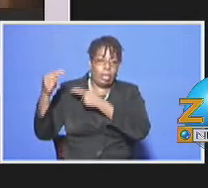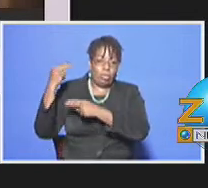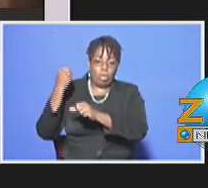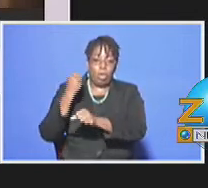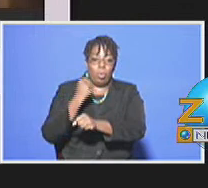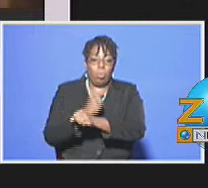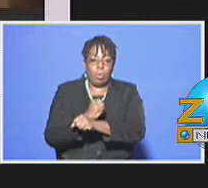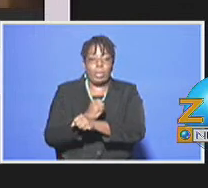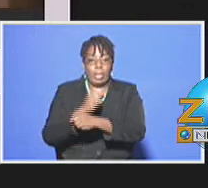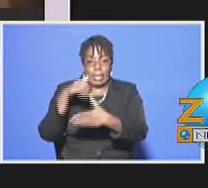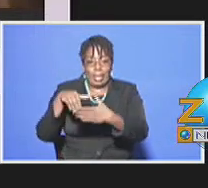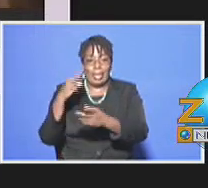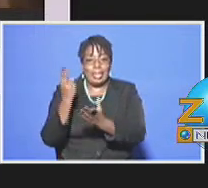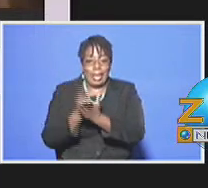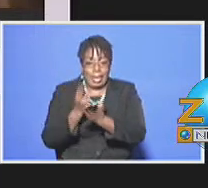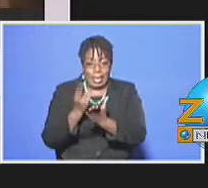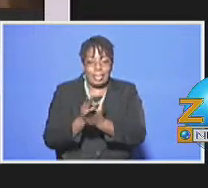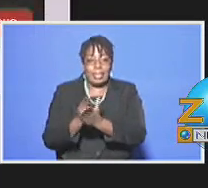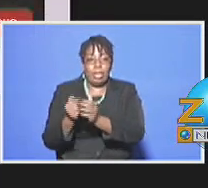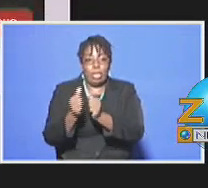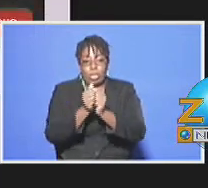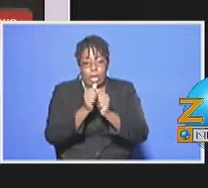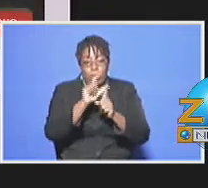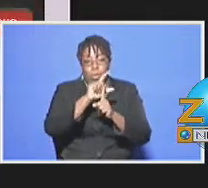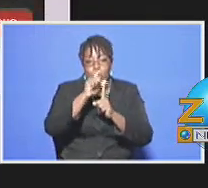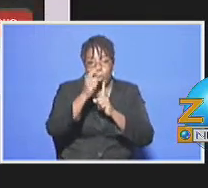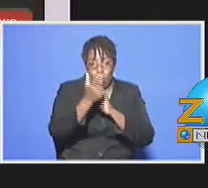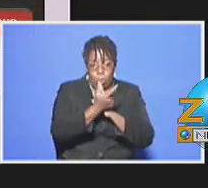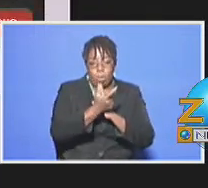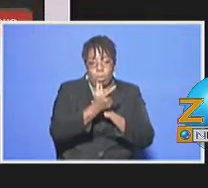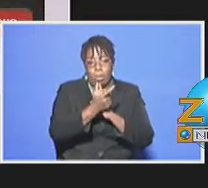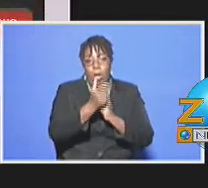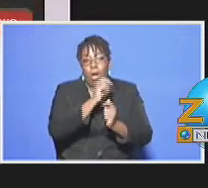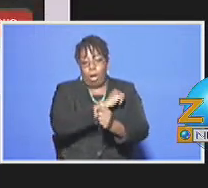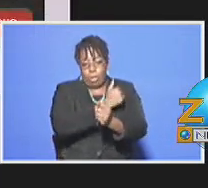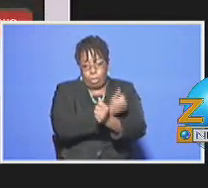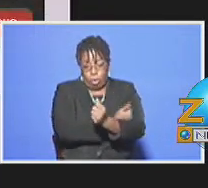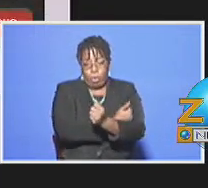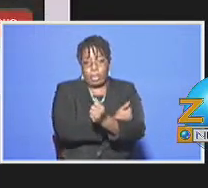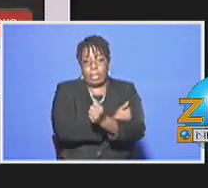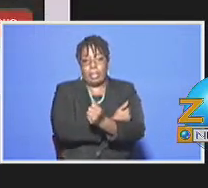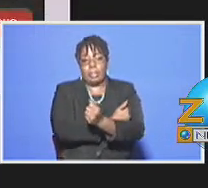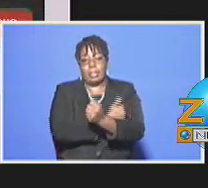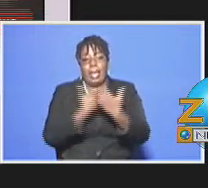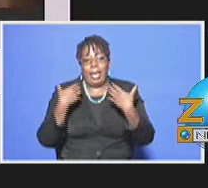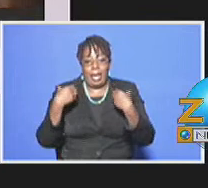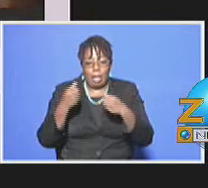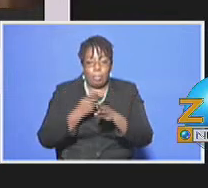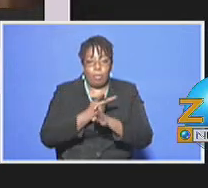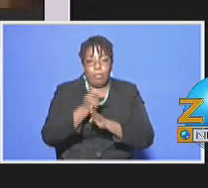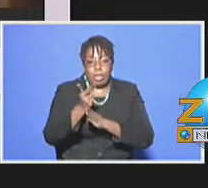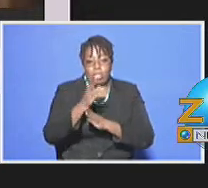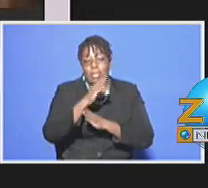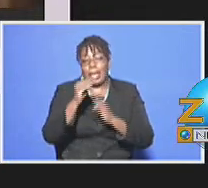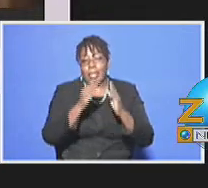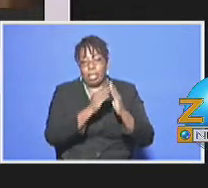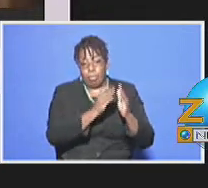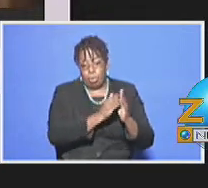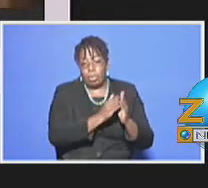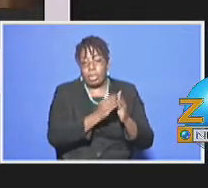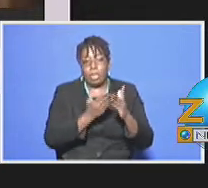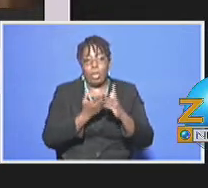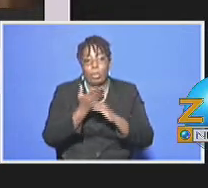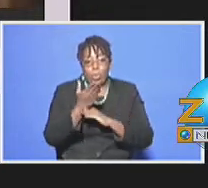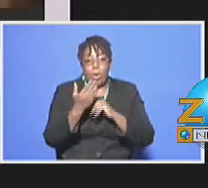in Haiti, hand in hand with local authorities, health professionals, and communities through